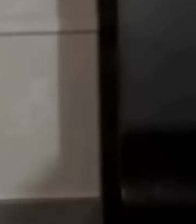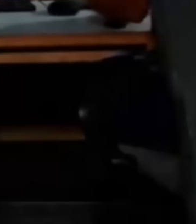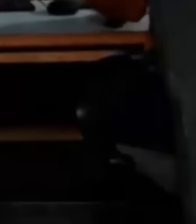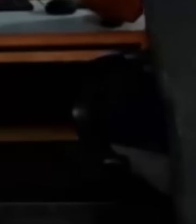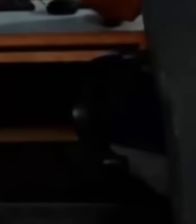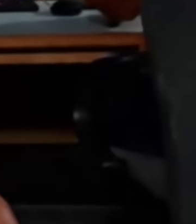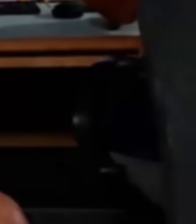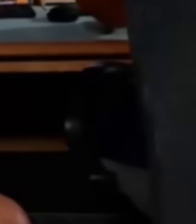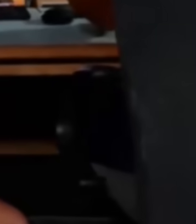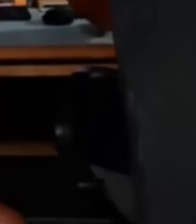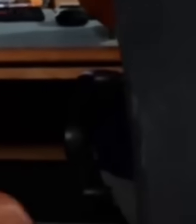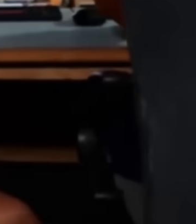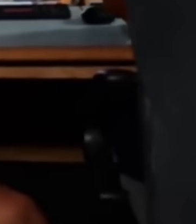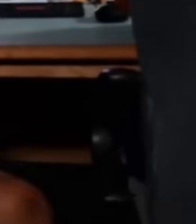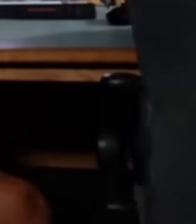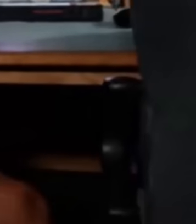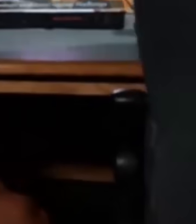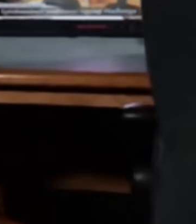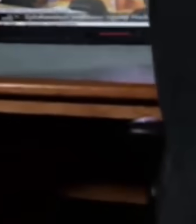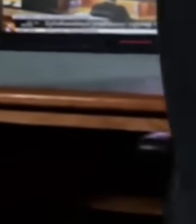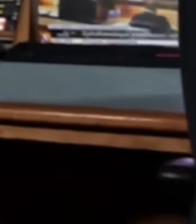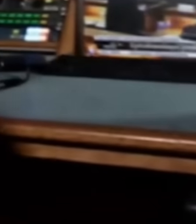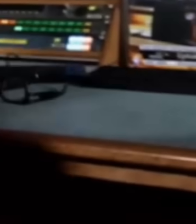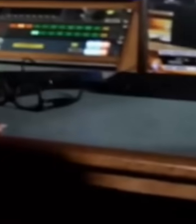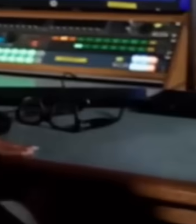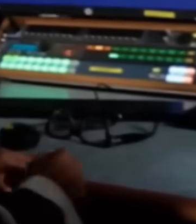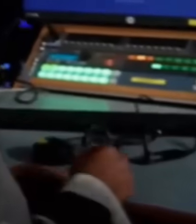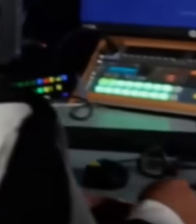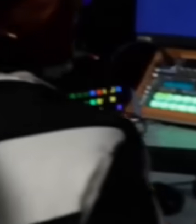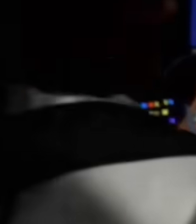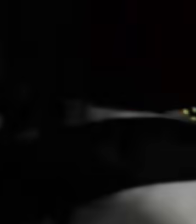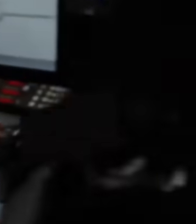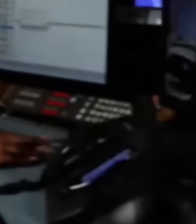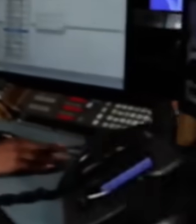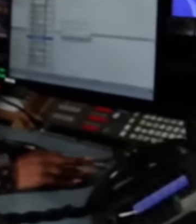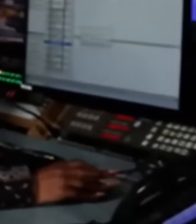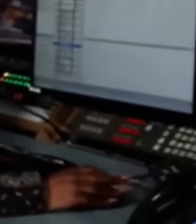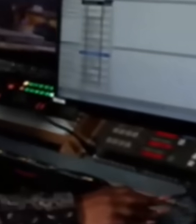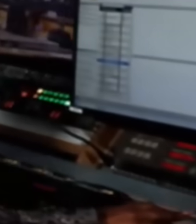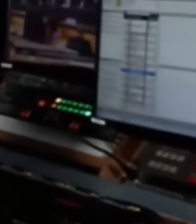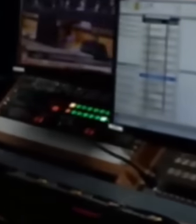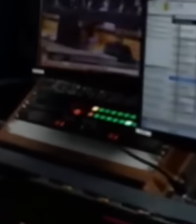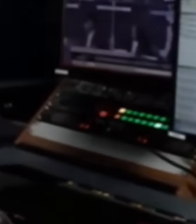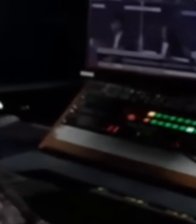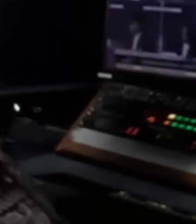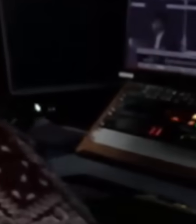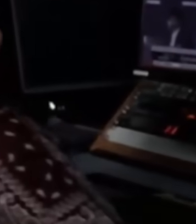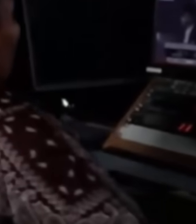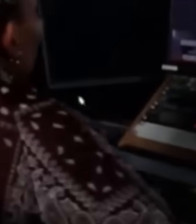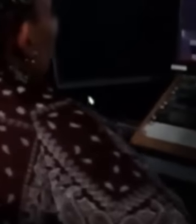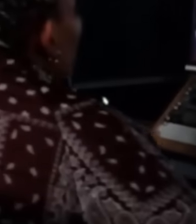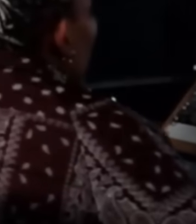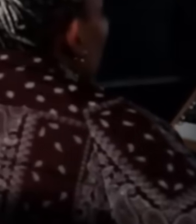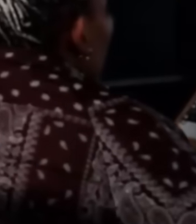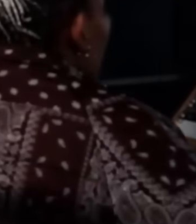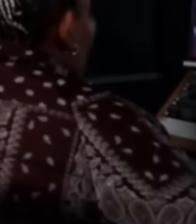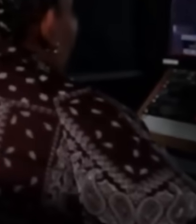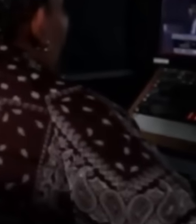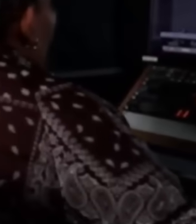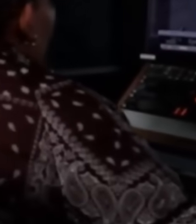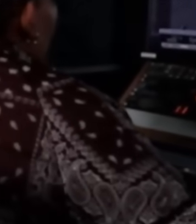might miss. They guide the newsrooms, lead the stories, and shape the national conversation with